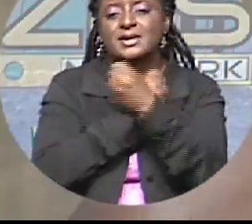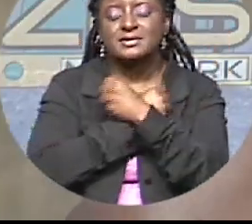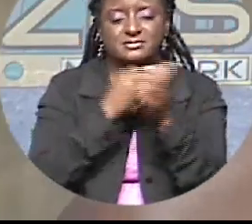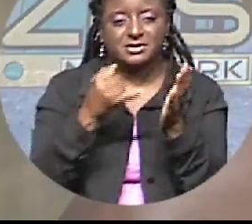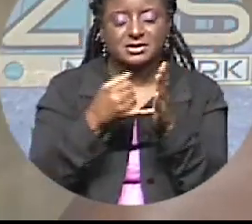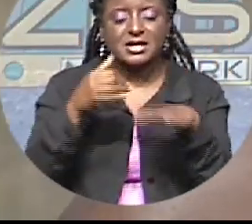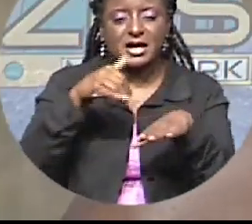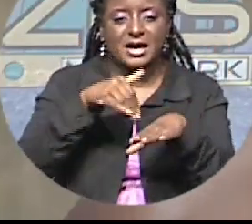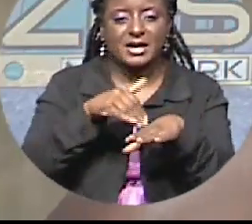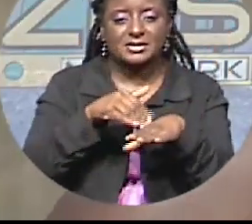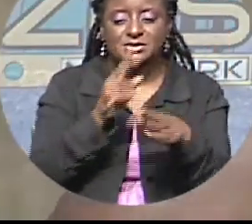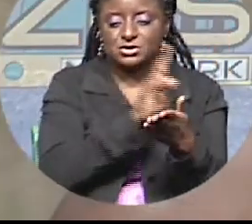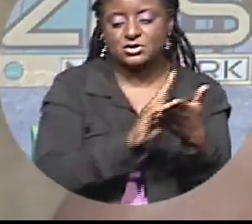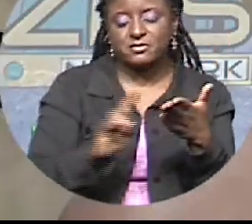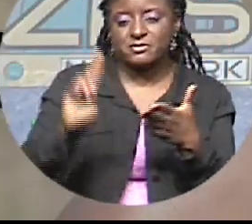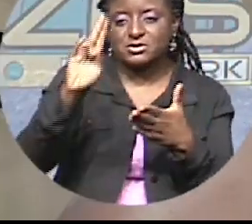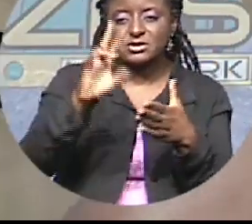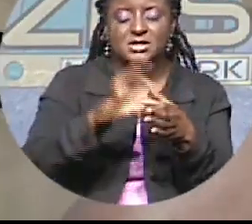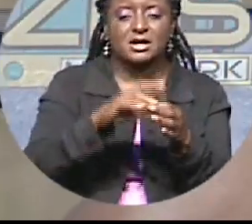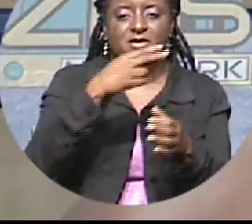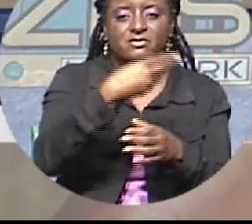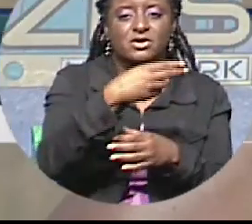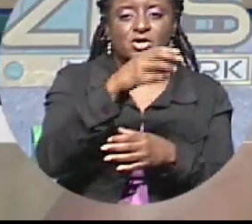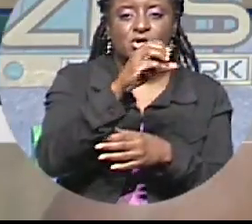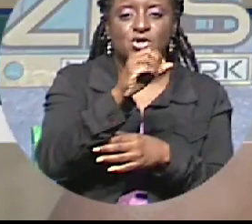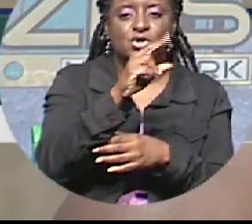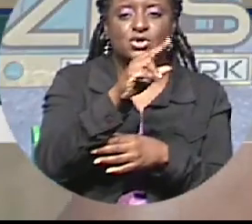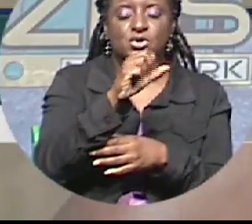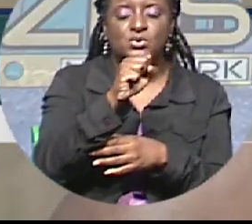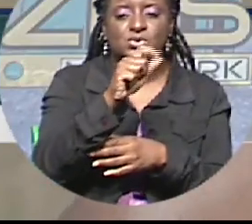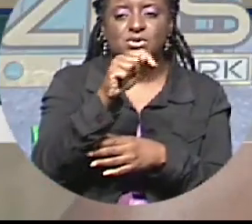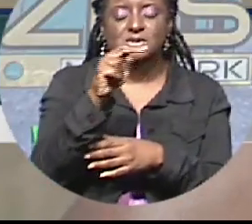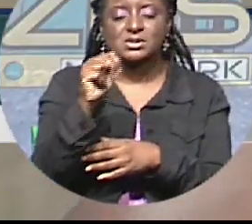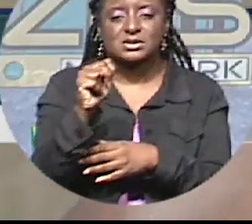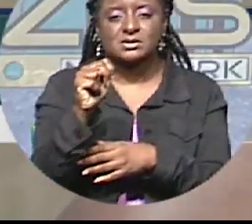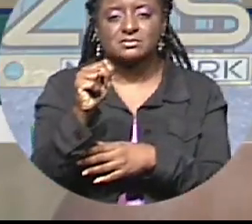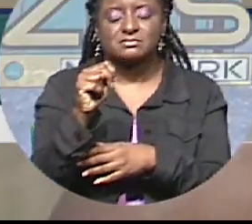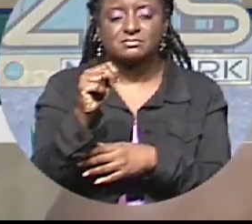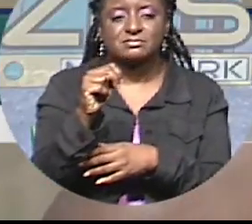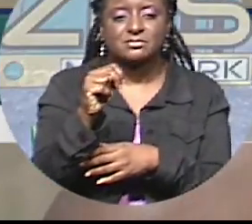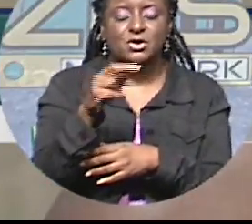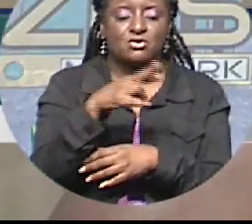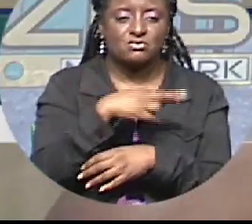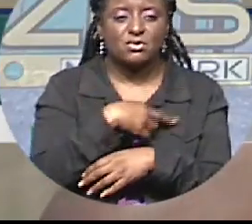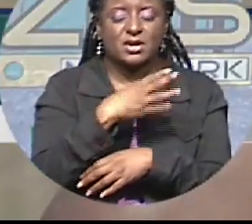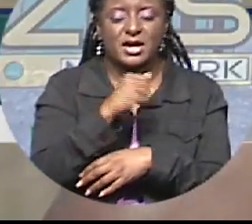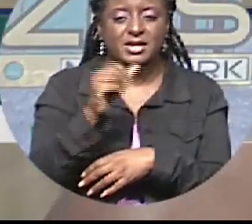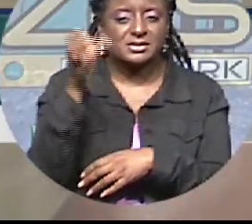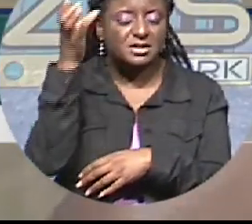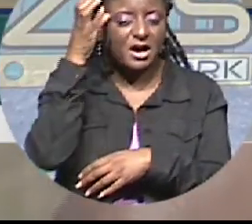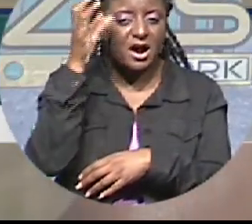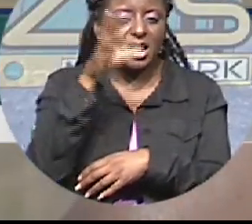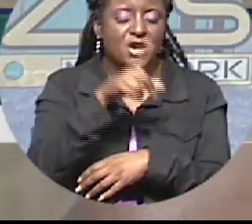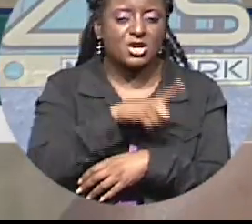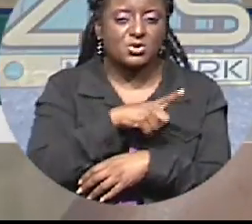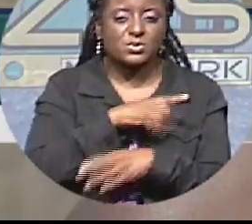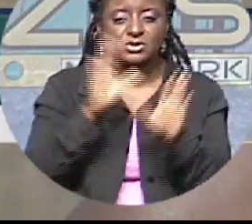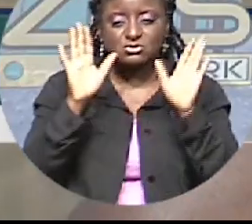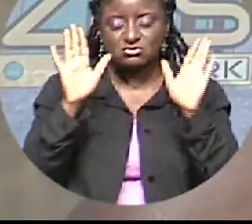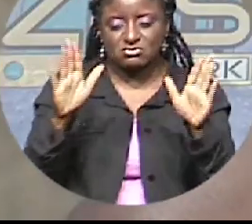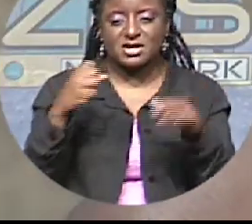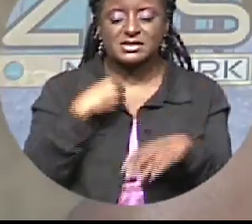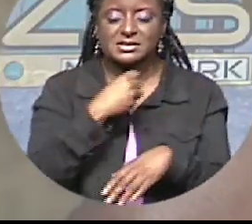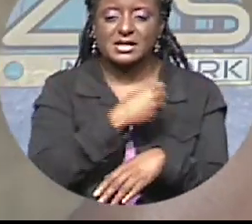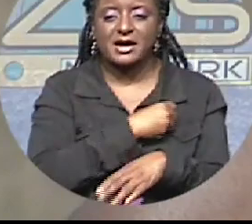Burrell, the Leroy Burrell, former world record holder in the 100, and Carl Lewis, great staff, great support, and I'm looking